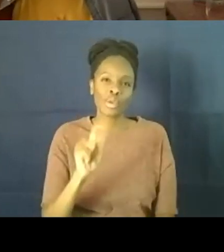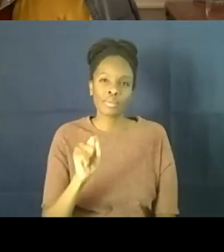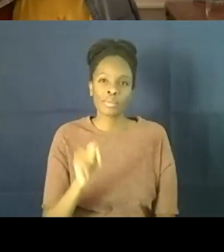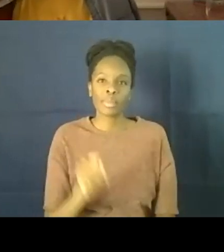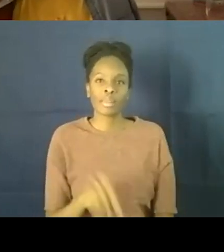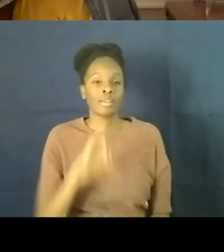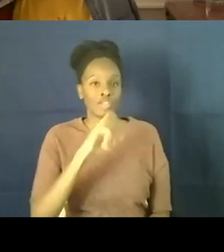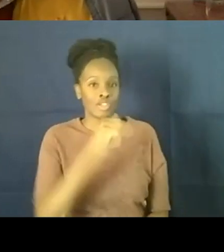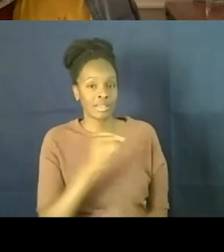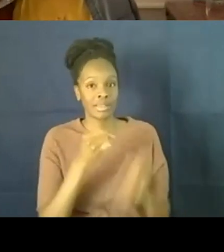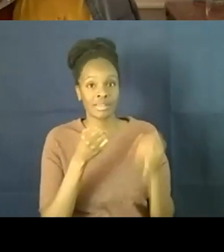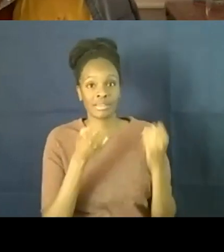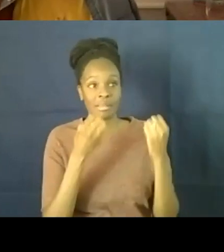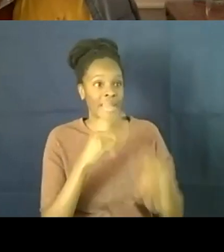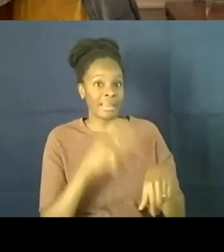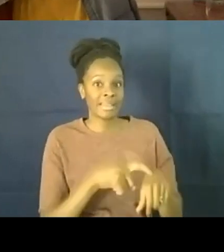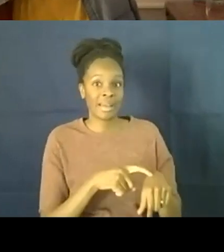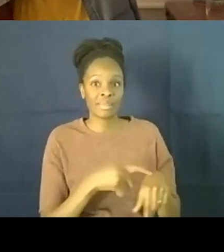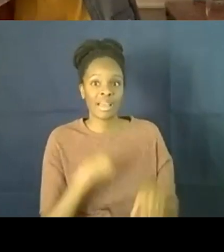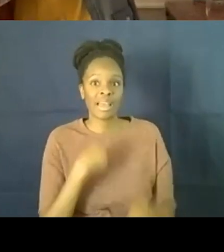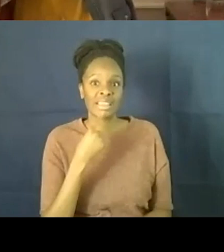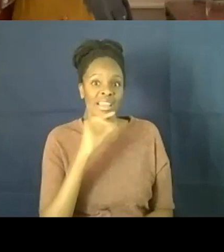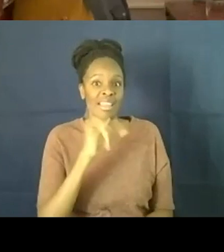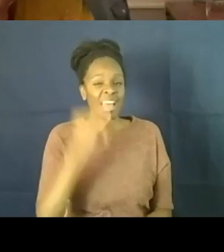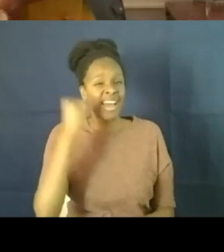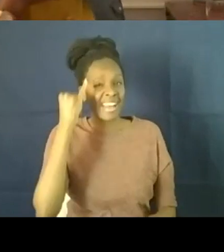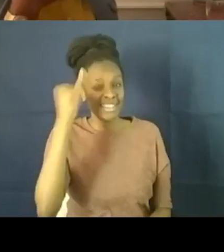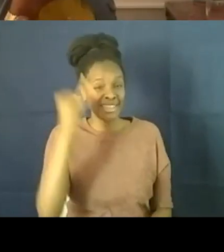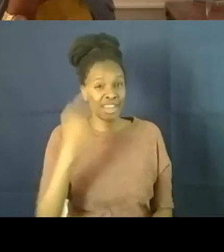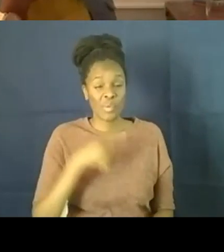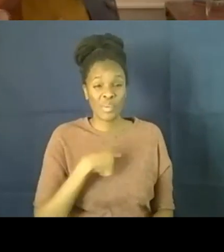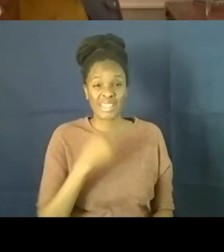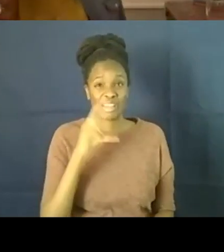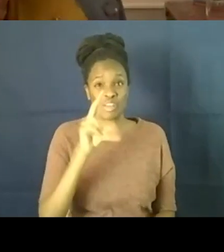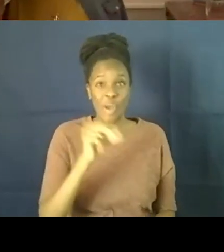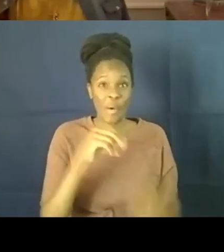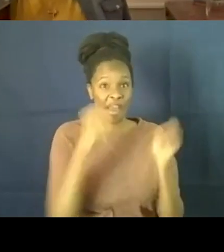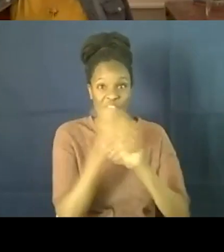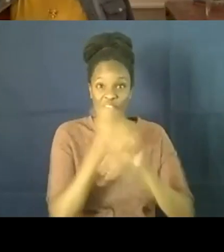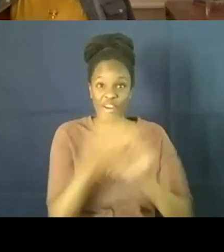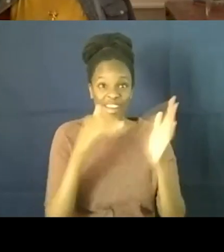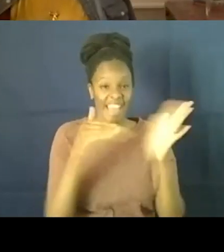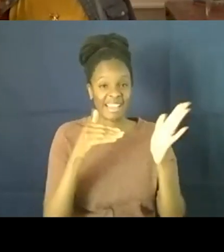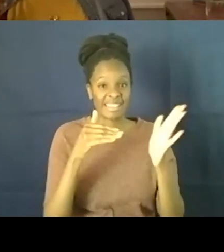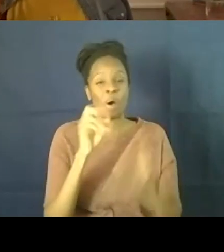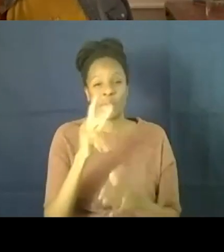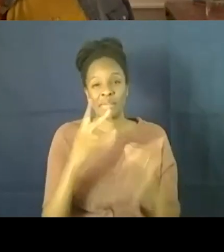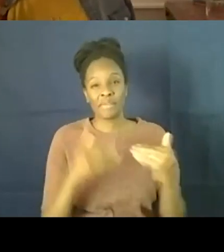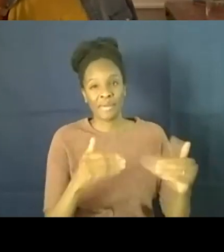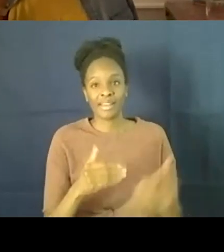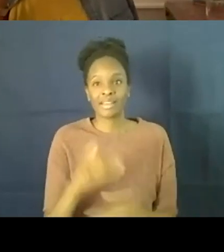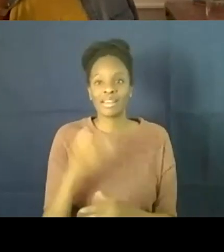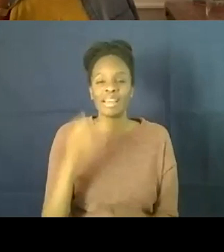rooms like, guys, that thing I vehemently fought against is really a good idea. Yeah. Well, there were, and when I don't like something,